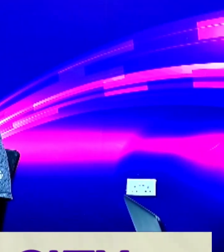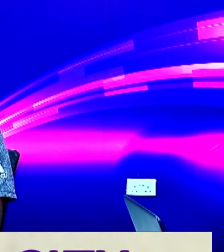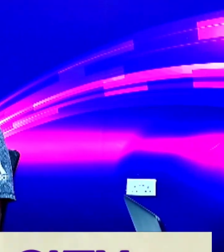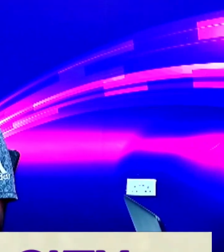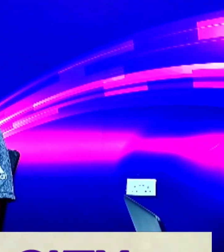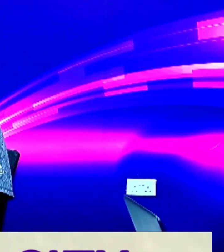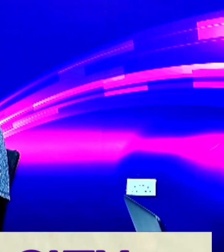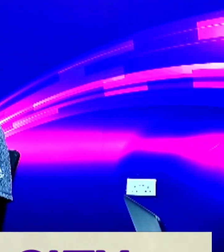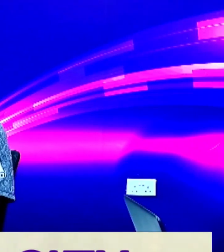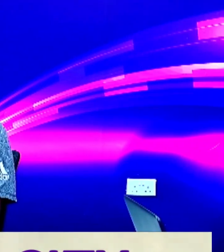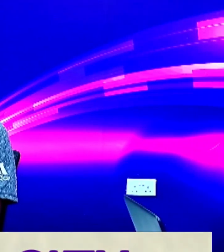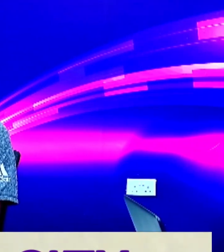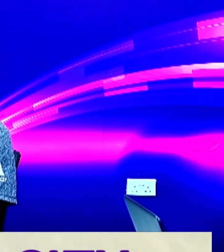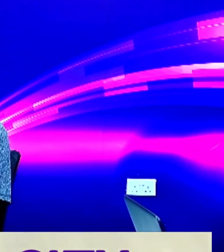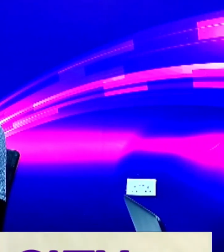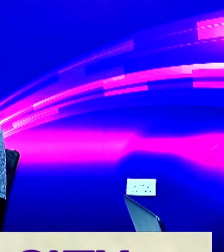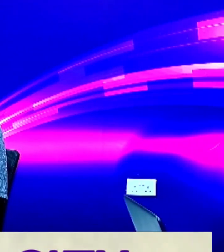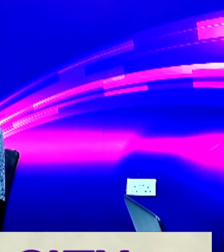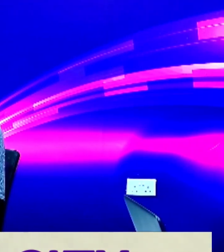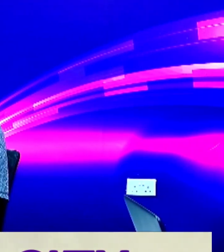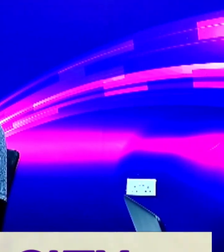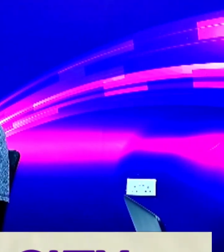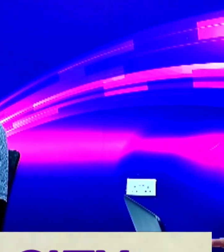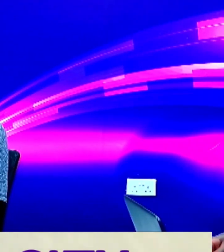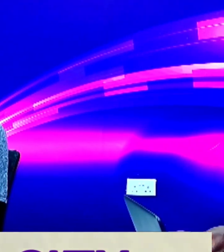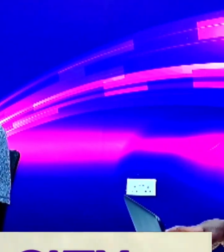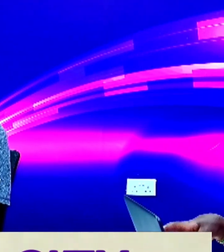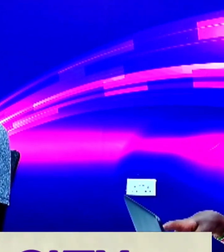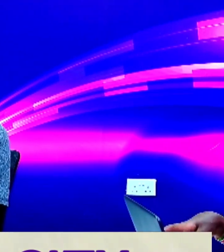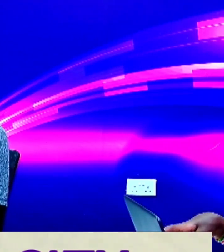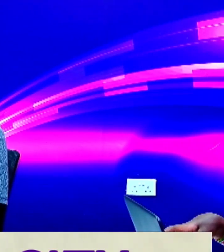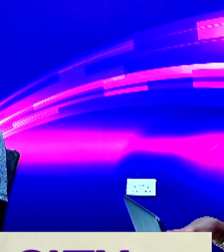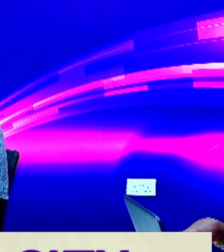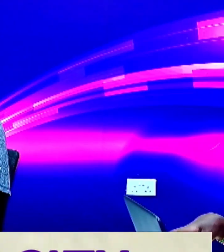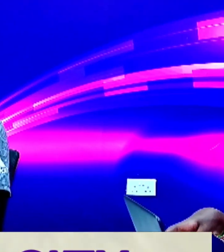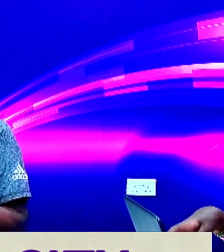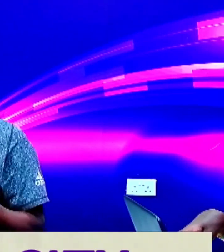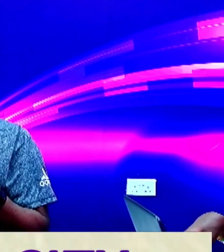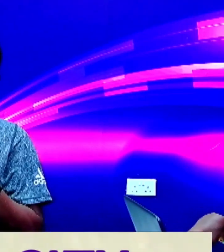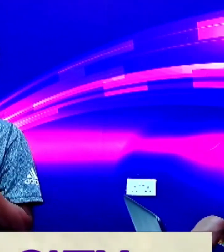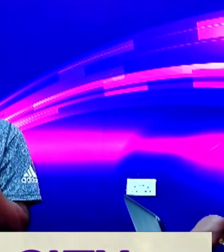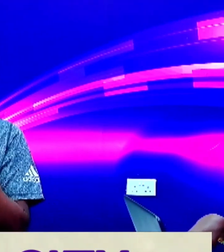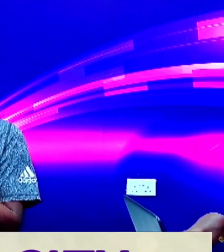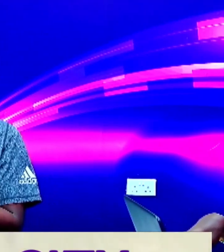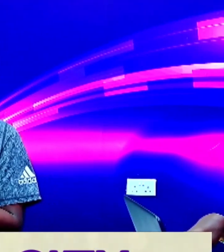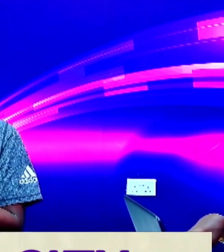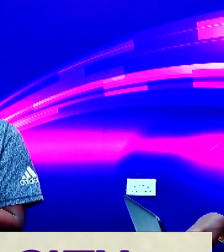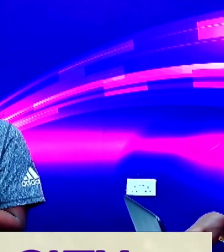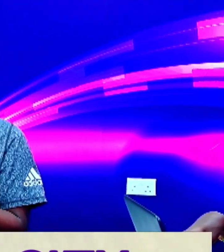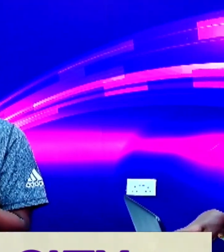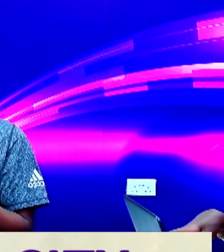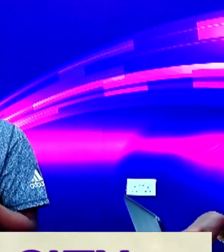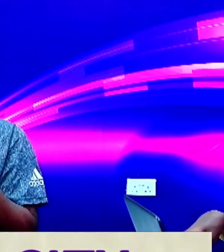I haven't seen a lot of competition from them. So this means both teams and also are in the group